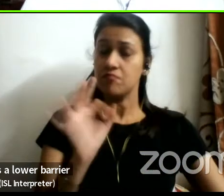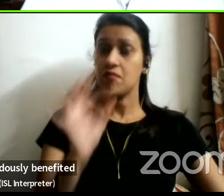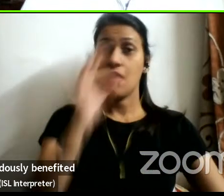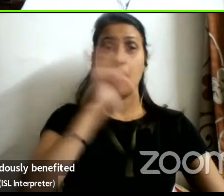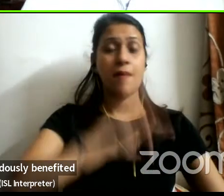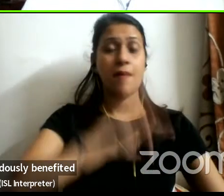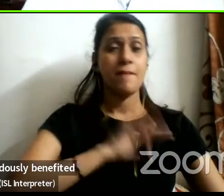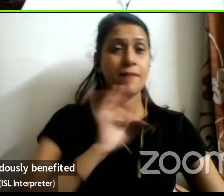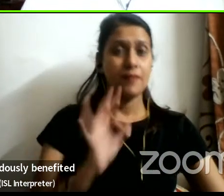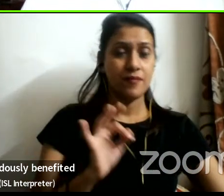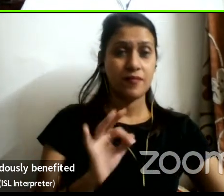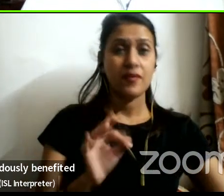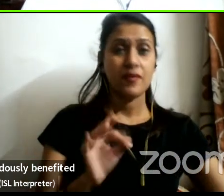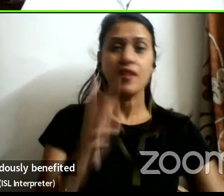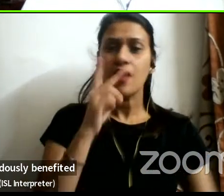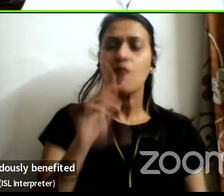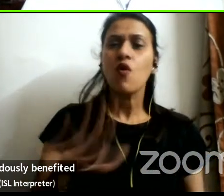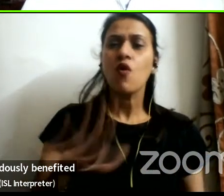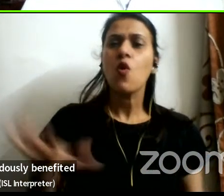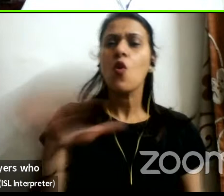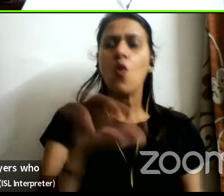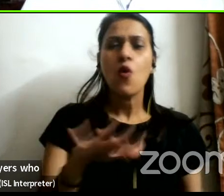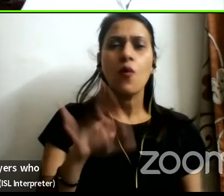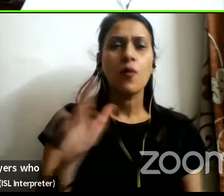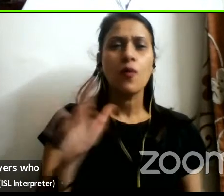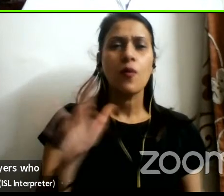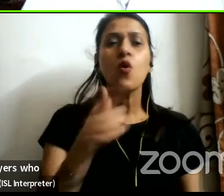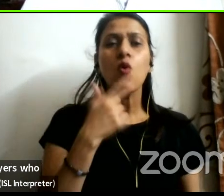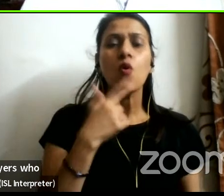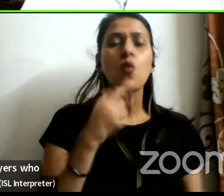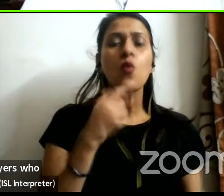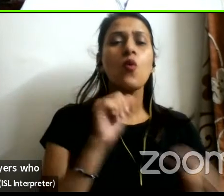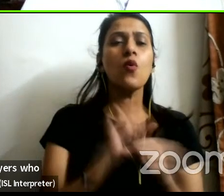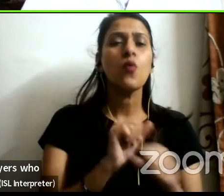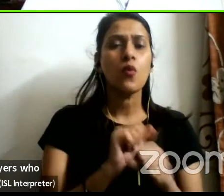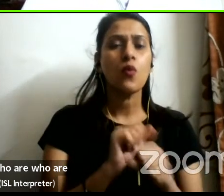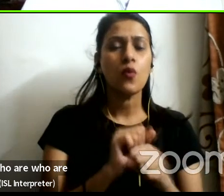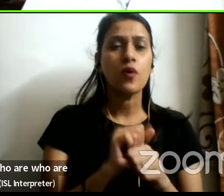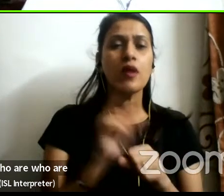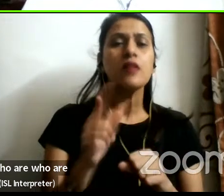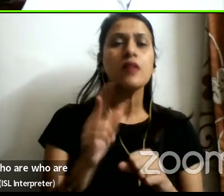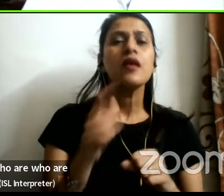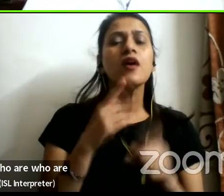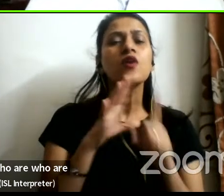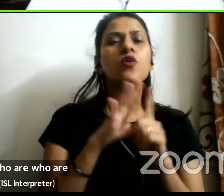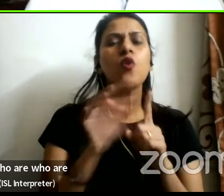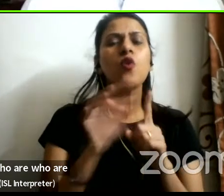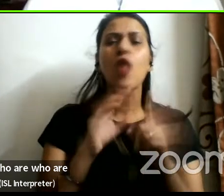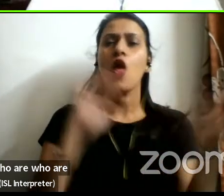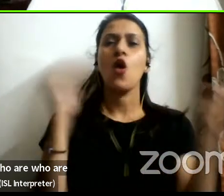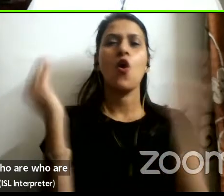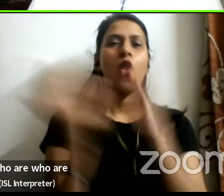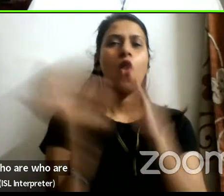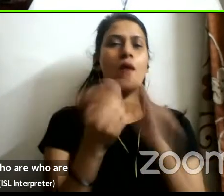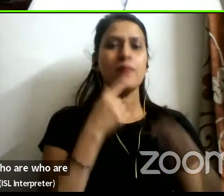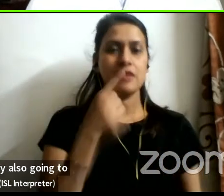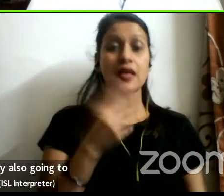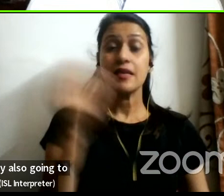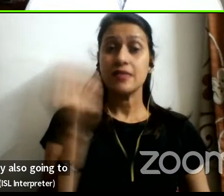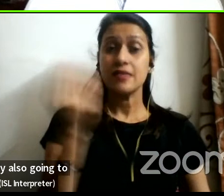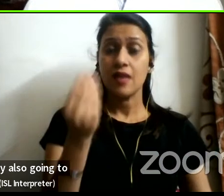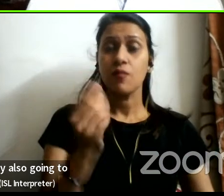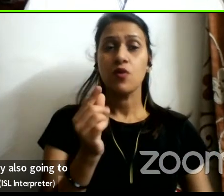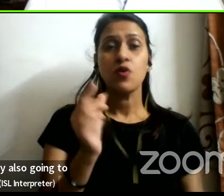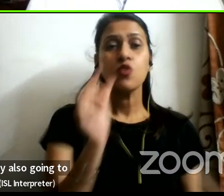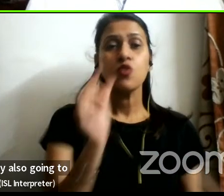it. And there are local players who are coming in, and they're probably also going to go global because some of these UPI is